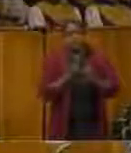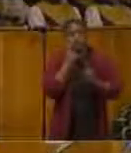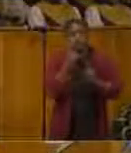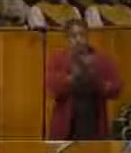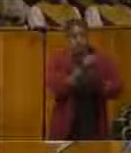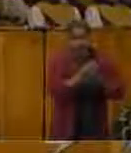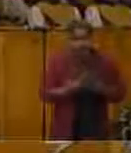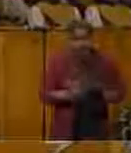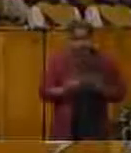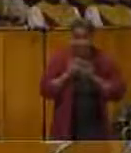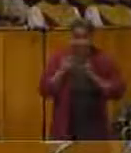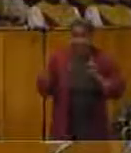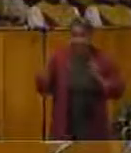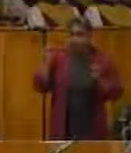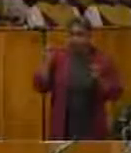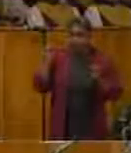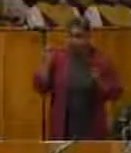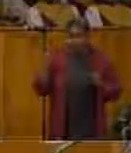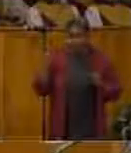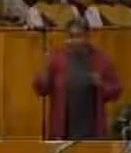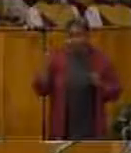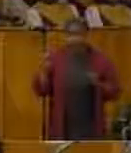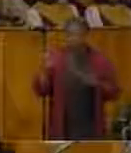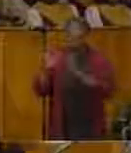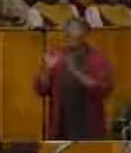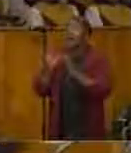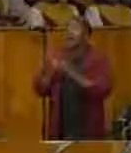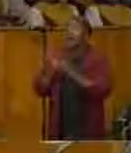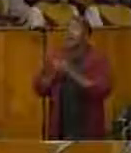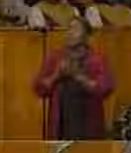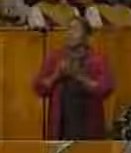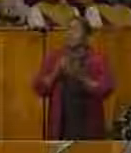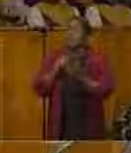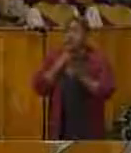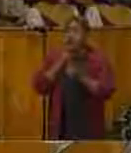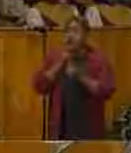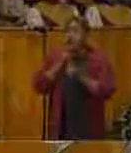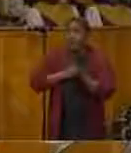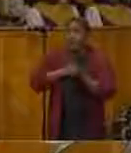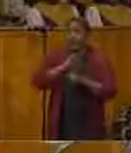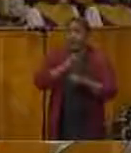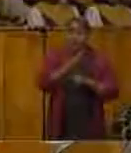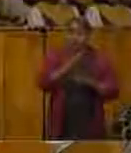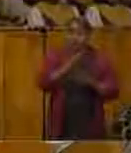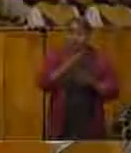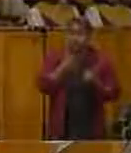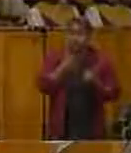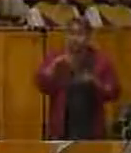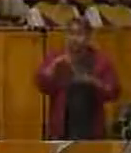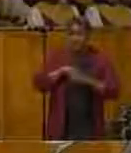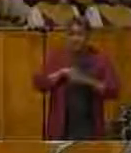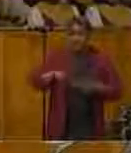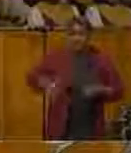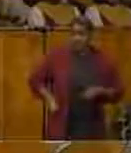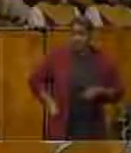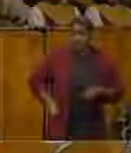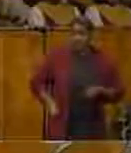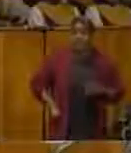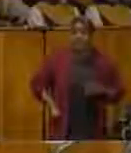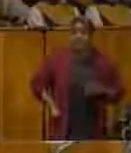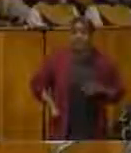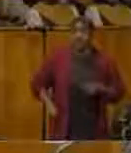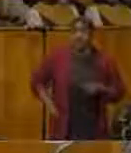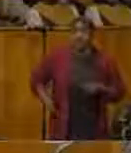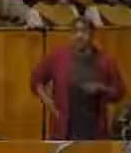money. Here's what Jesus says, in case you haven't got it. Every dollar in your pocket is raising its